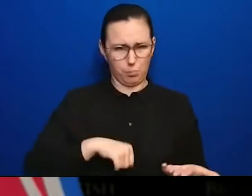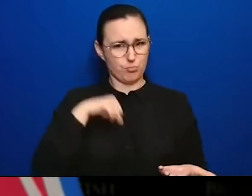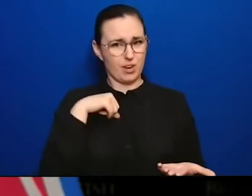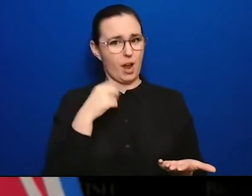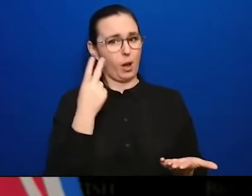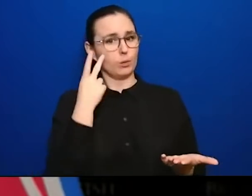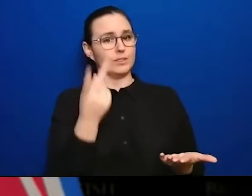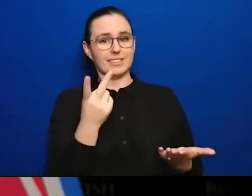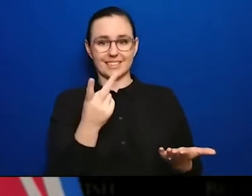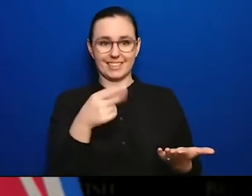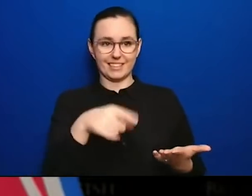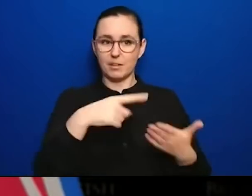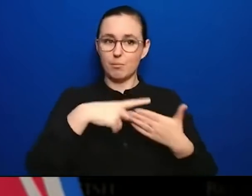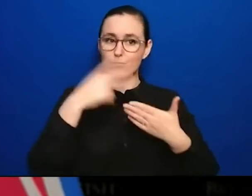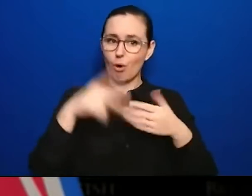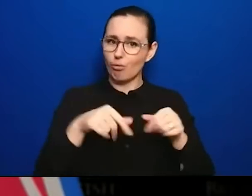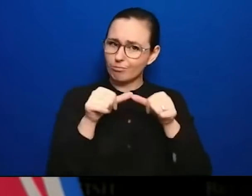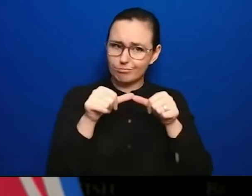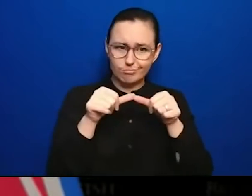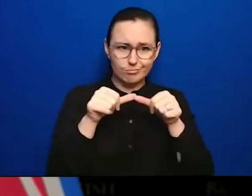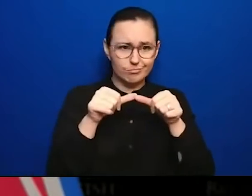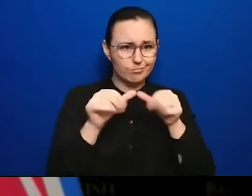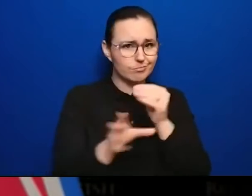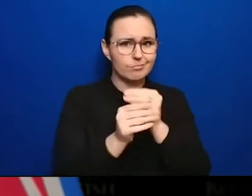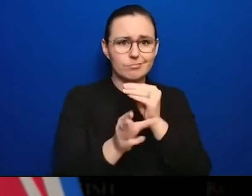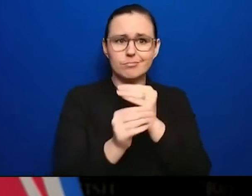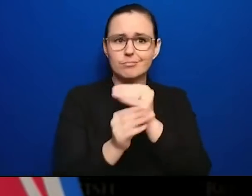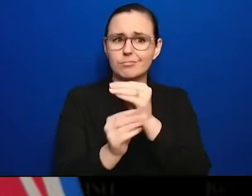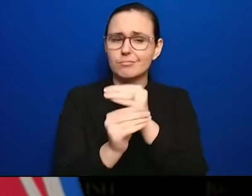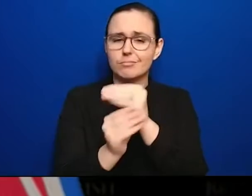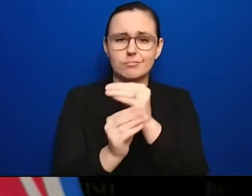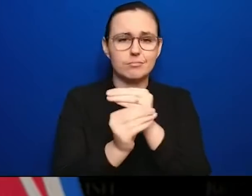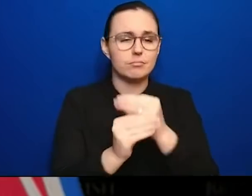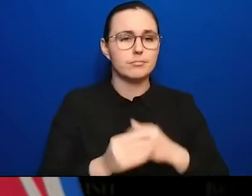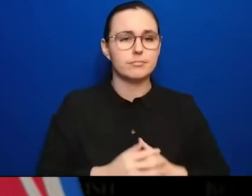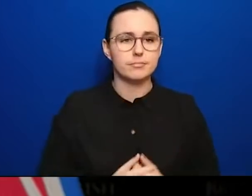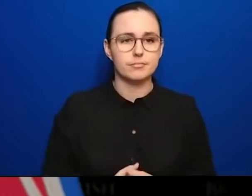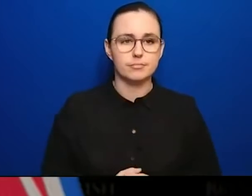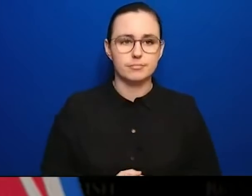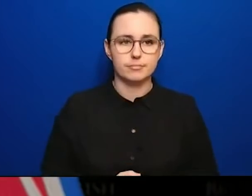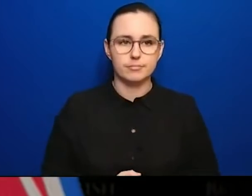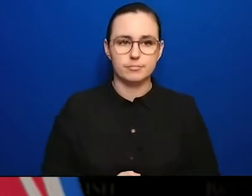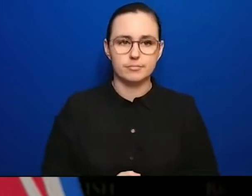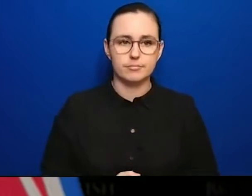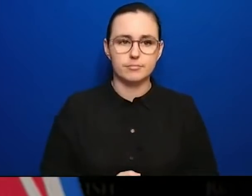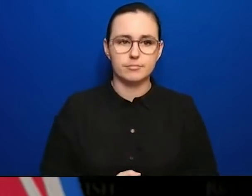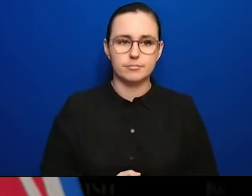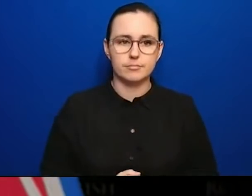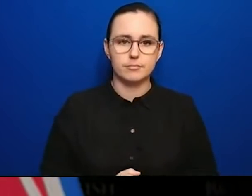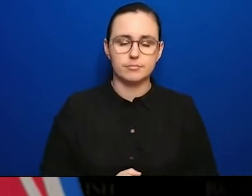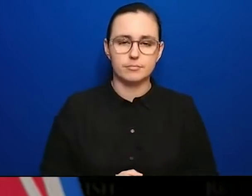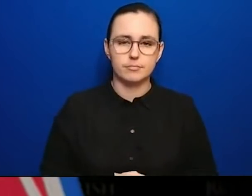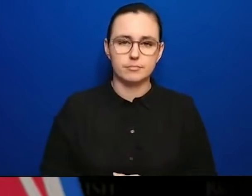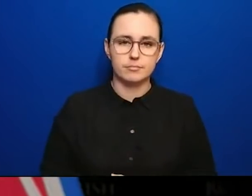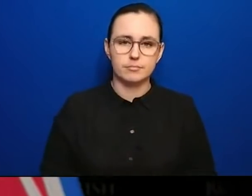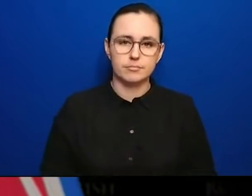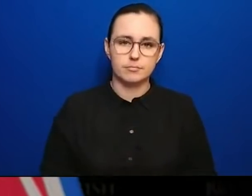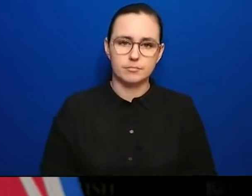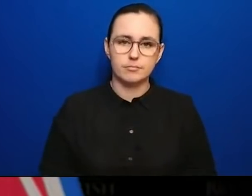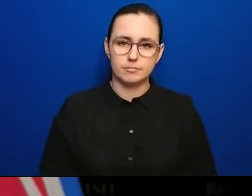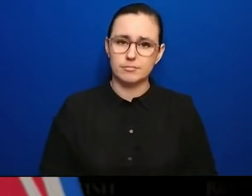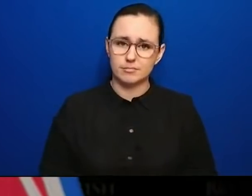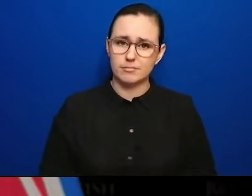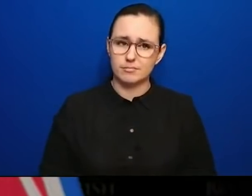this is an issue of delivering for those who are eligible, and that's what we're doing. And delivering it in a way that maximizes